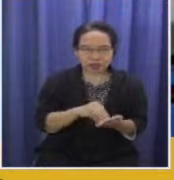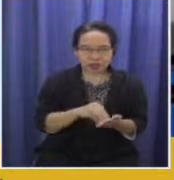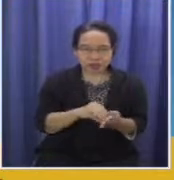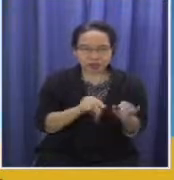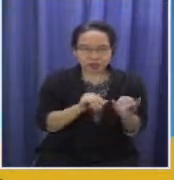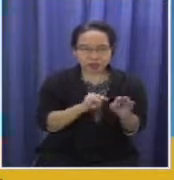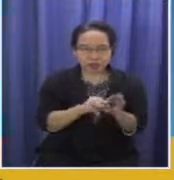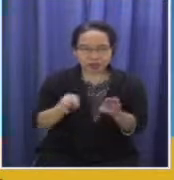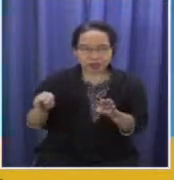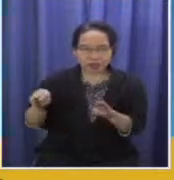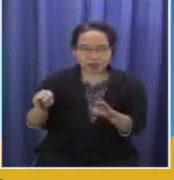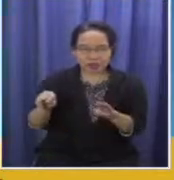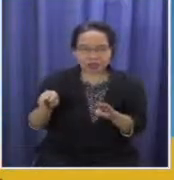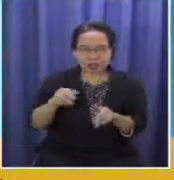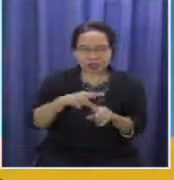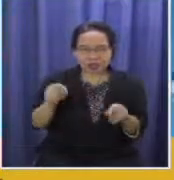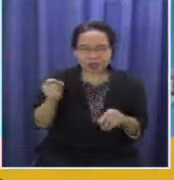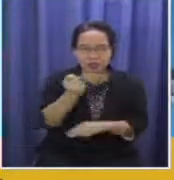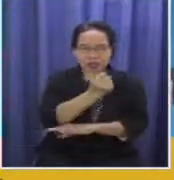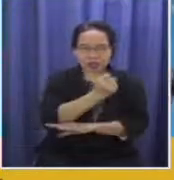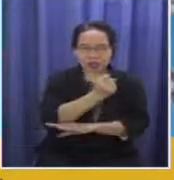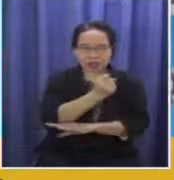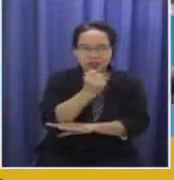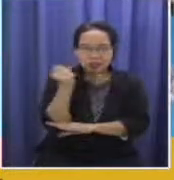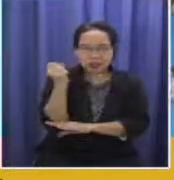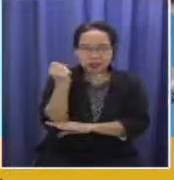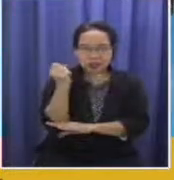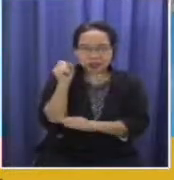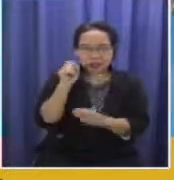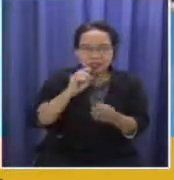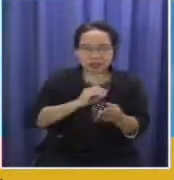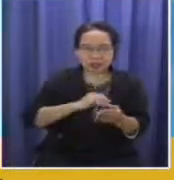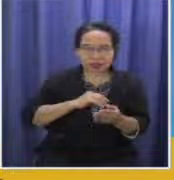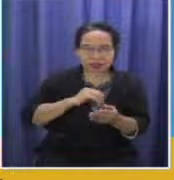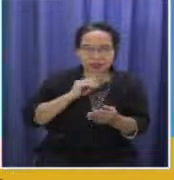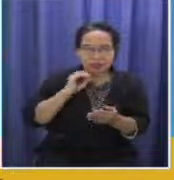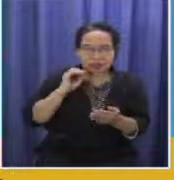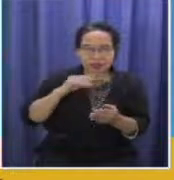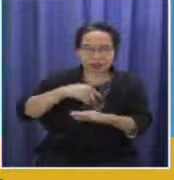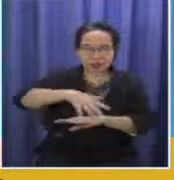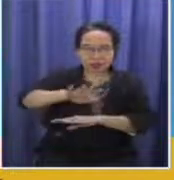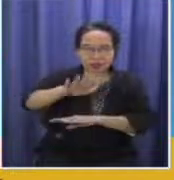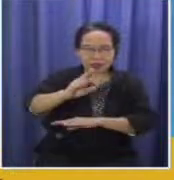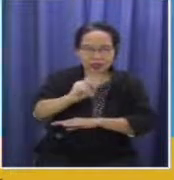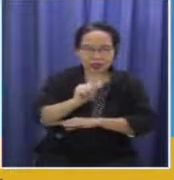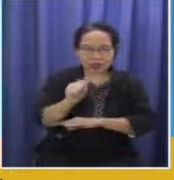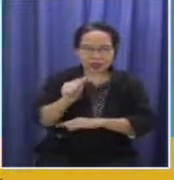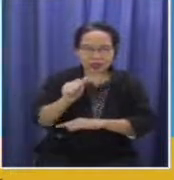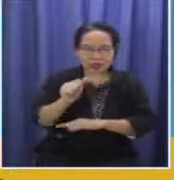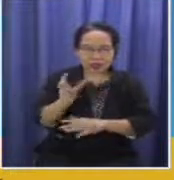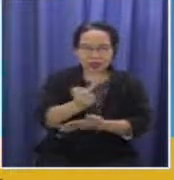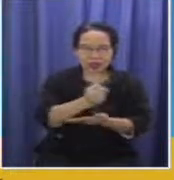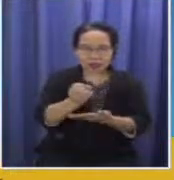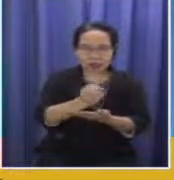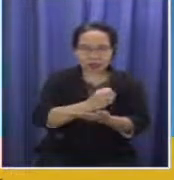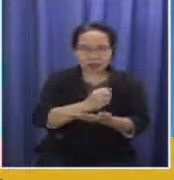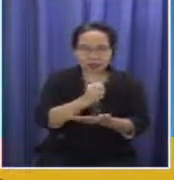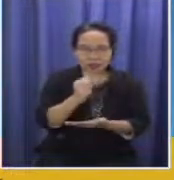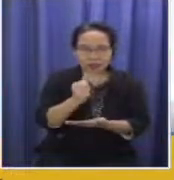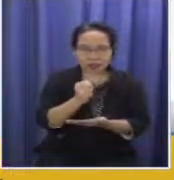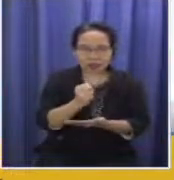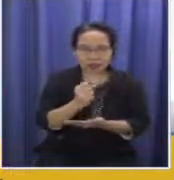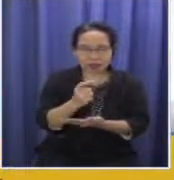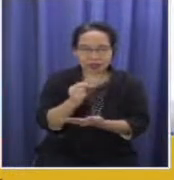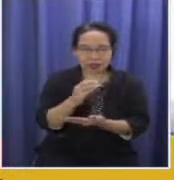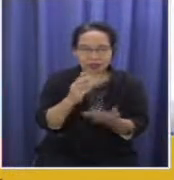miles away. But this spaceship sent by NASA was able to collect particles of that